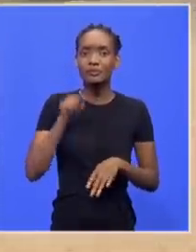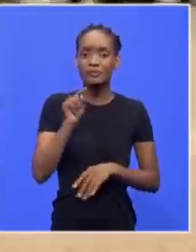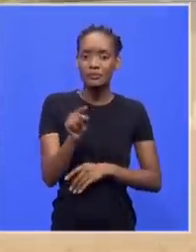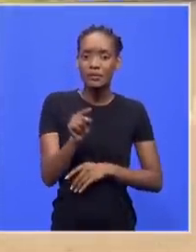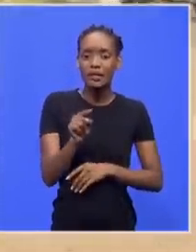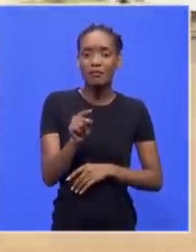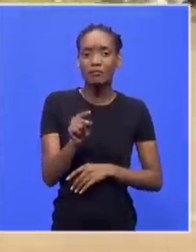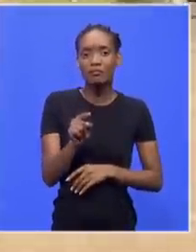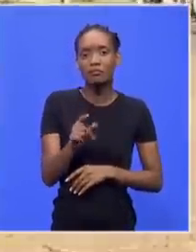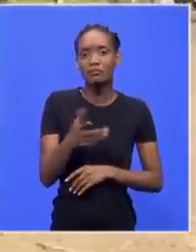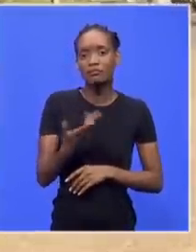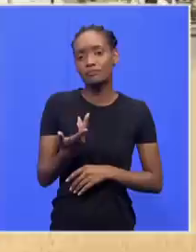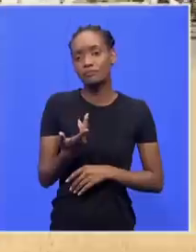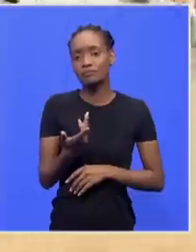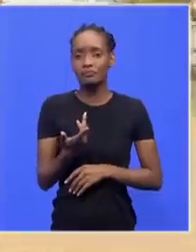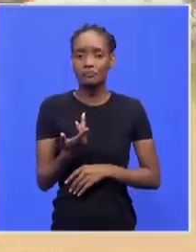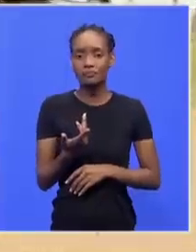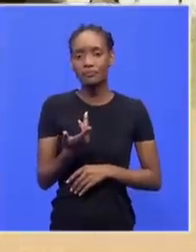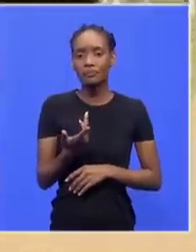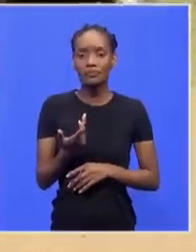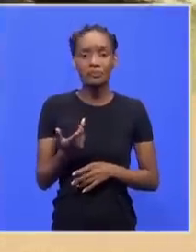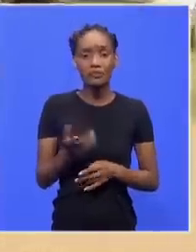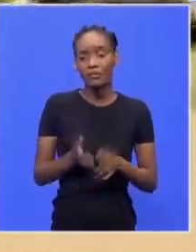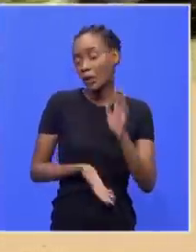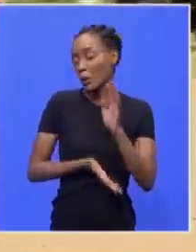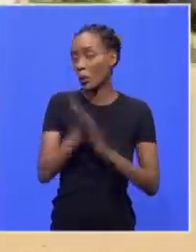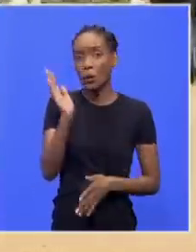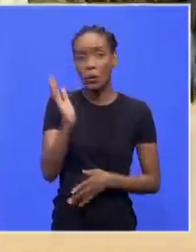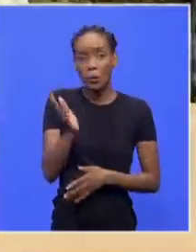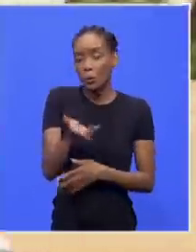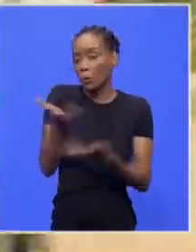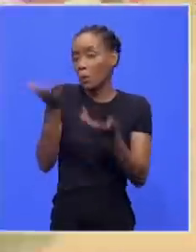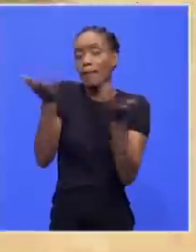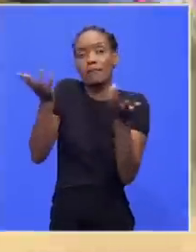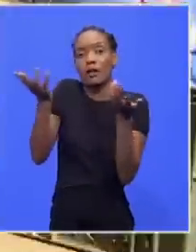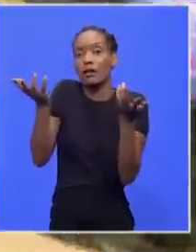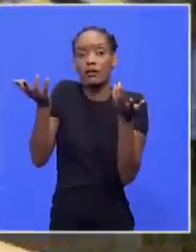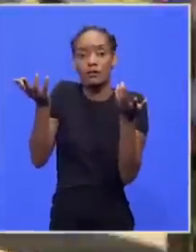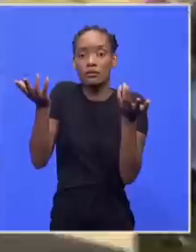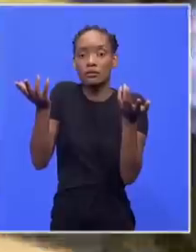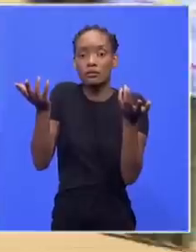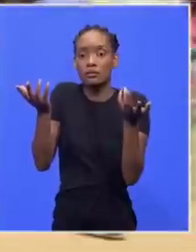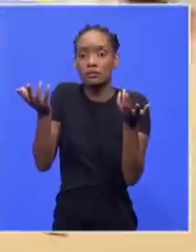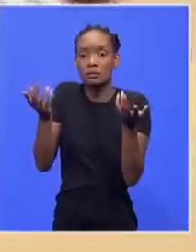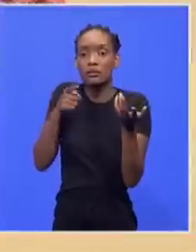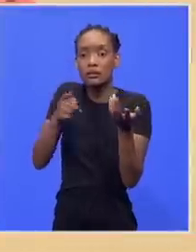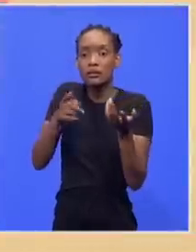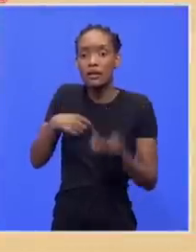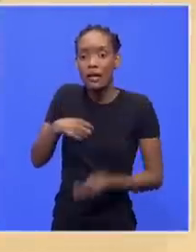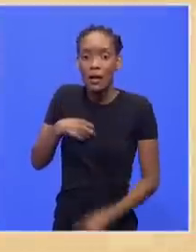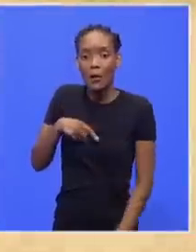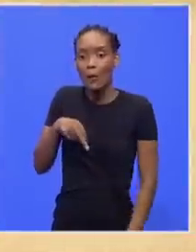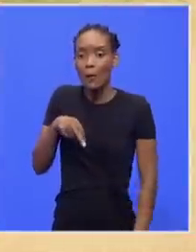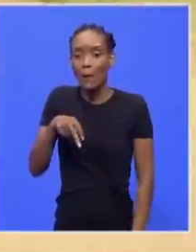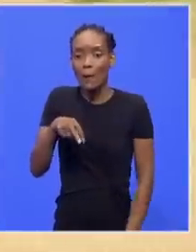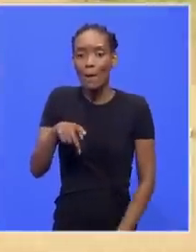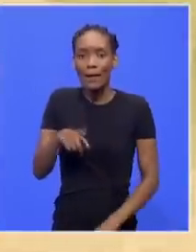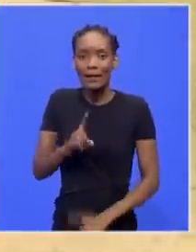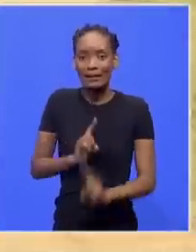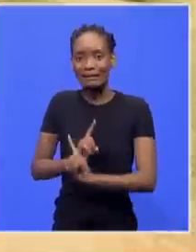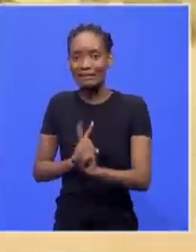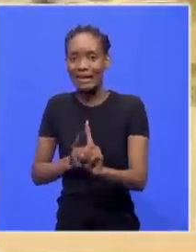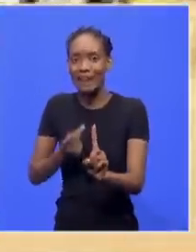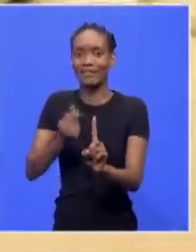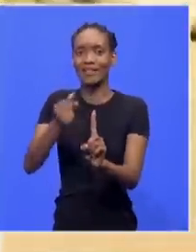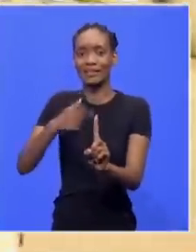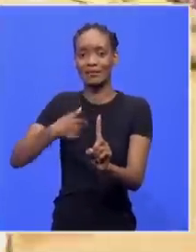make her way to wherever she's going. I'll try and catch up with her. She's moving quite fast. I want to find out where is